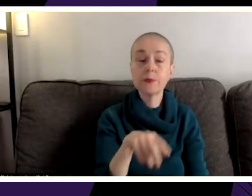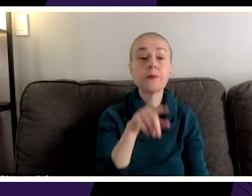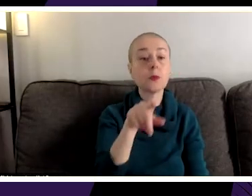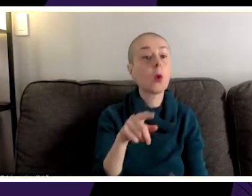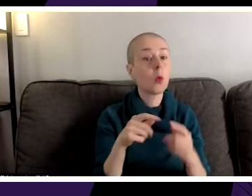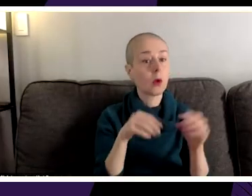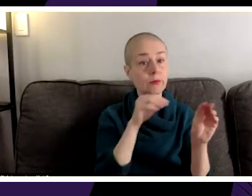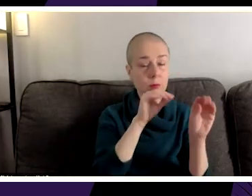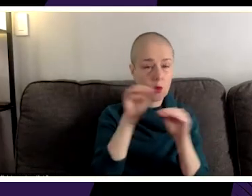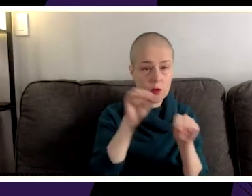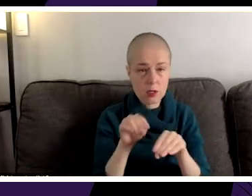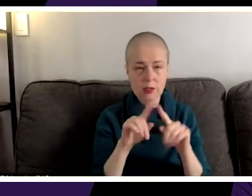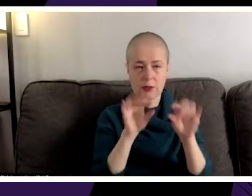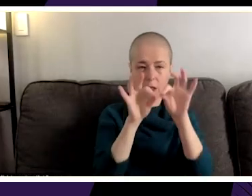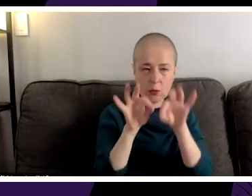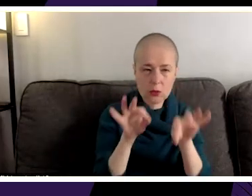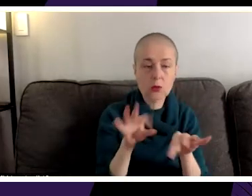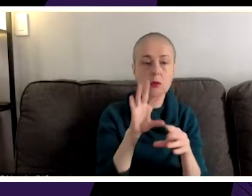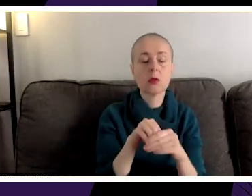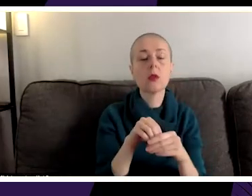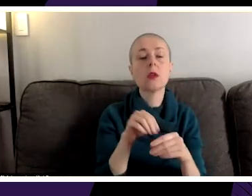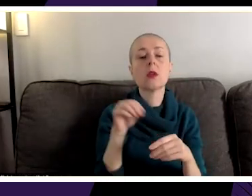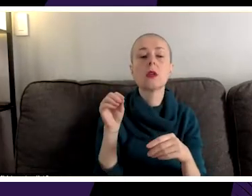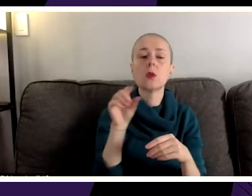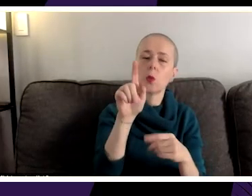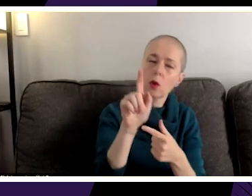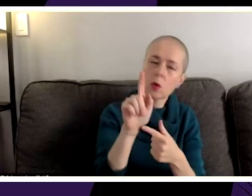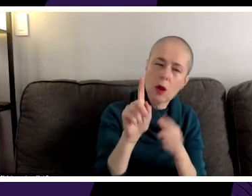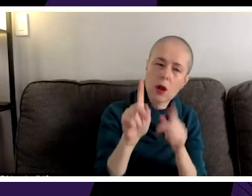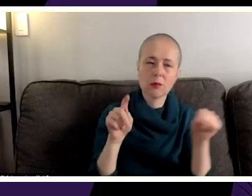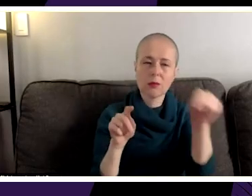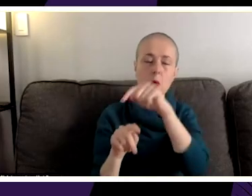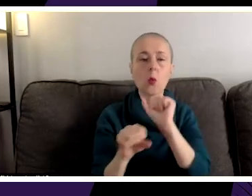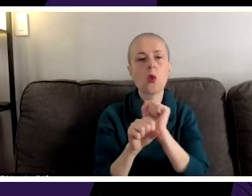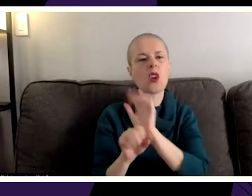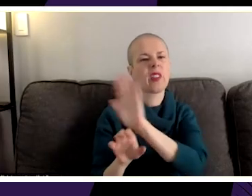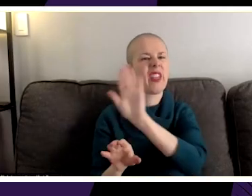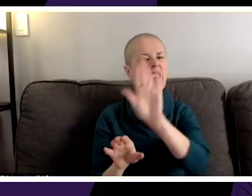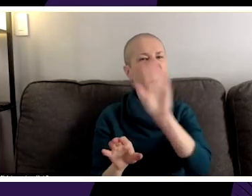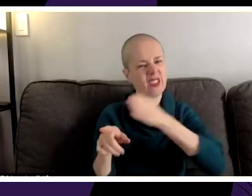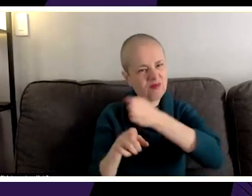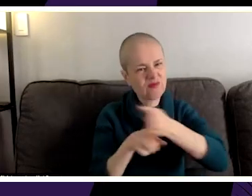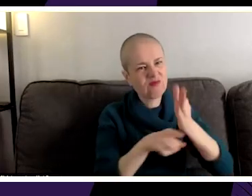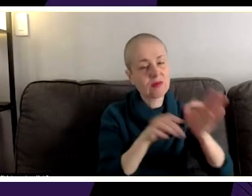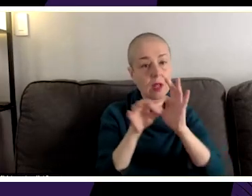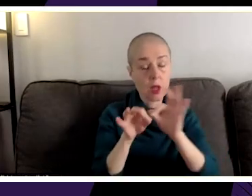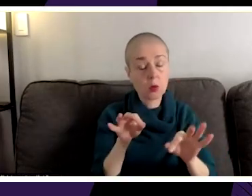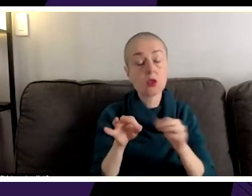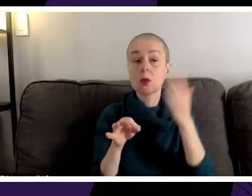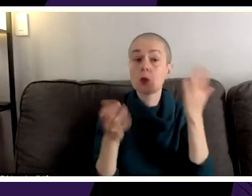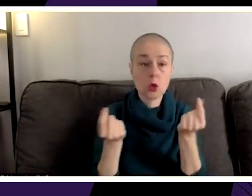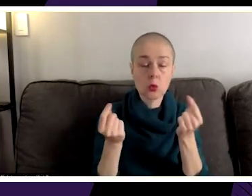languages. We were part of like around 20 contributors who were working on their respective languages to update the